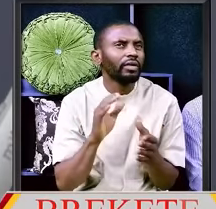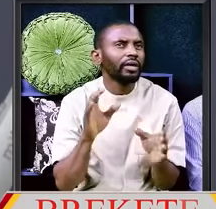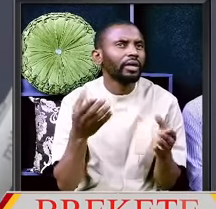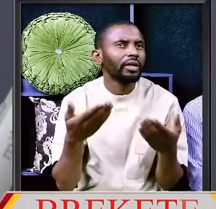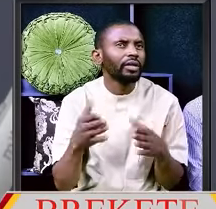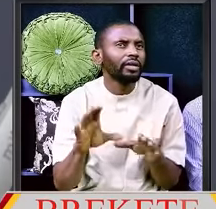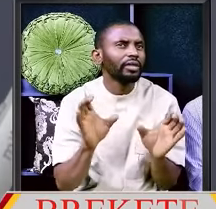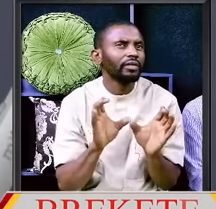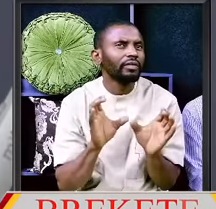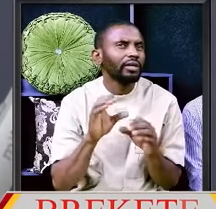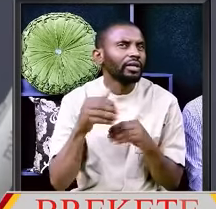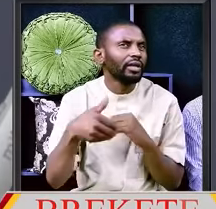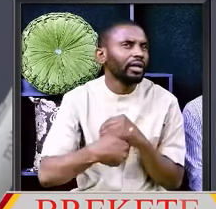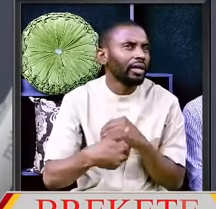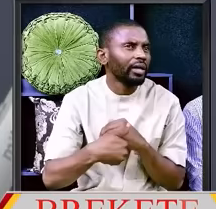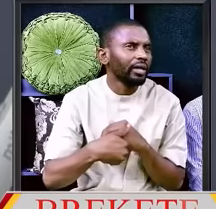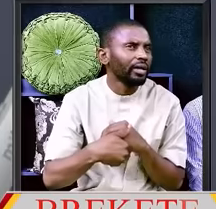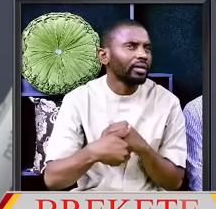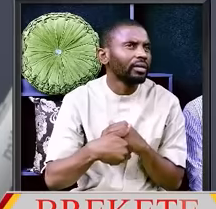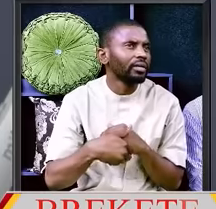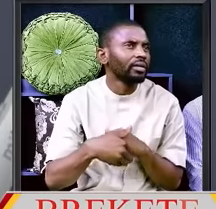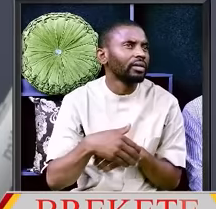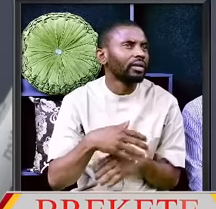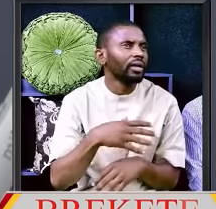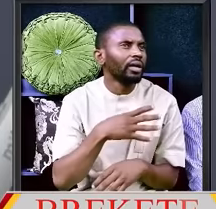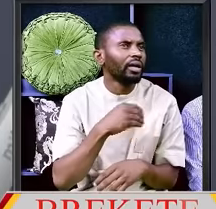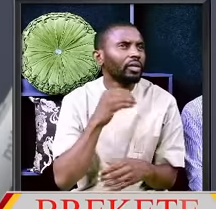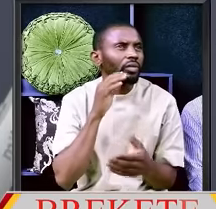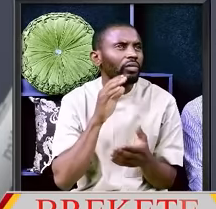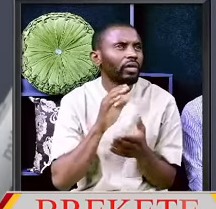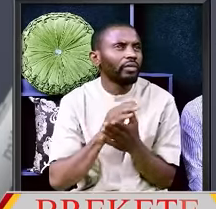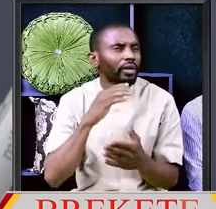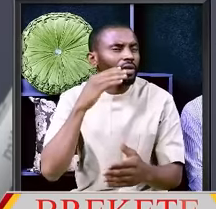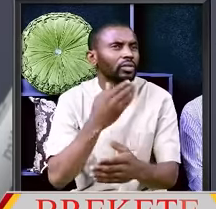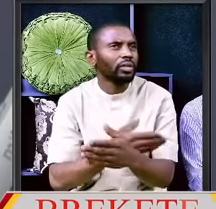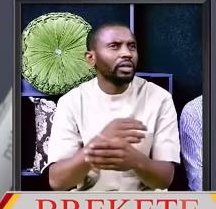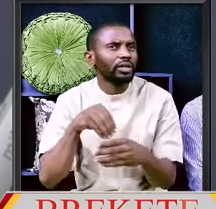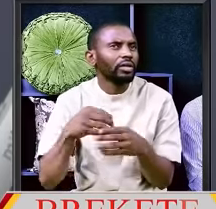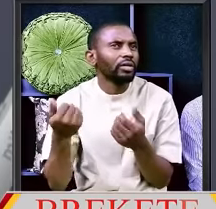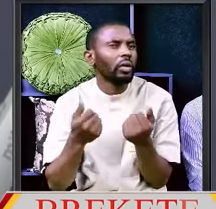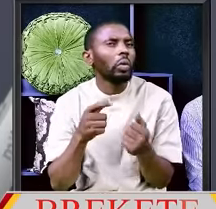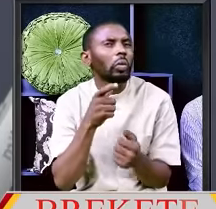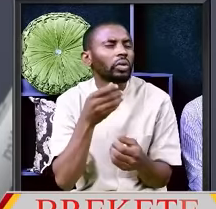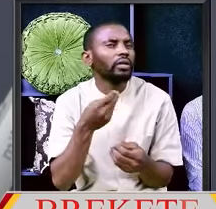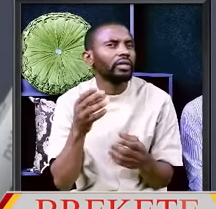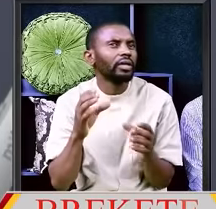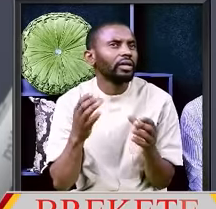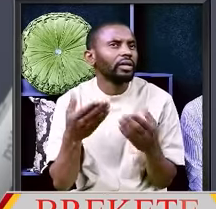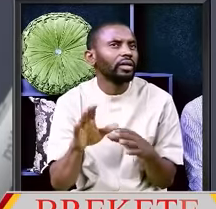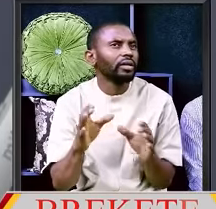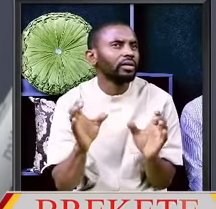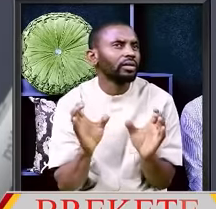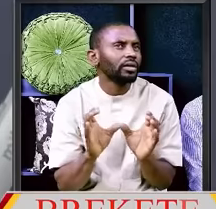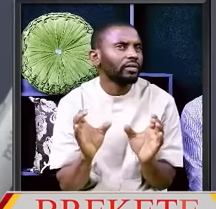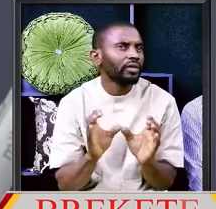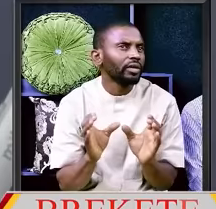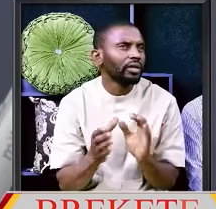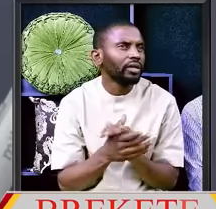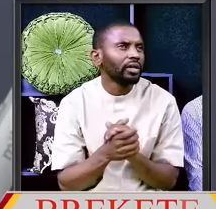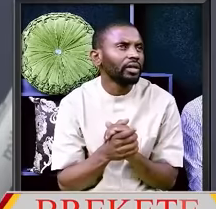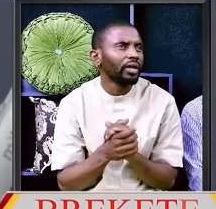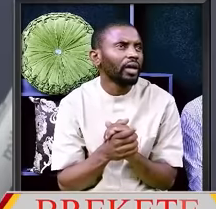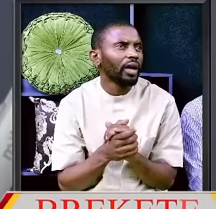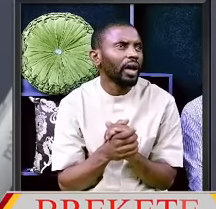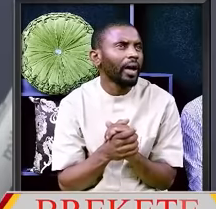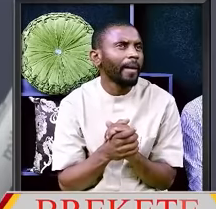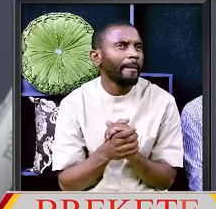the wife of your son is in the car. Who would have given her the death certificate? This is how you started for the 24